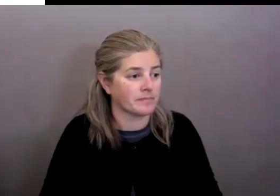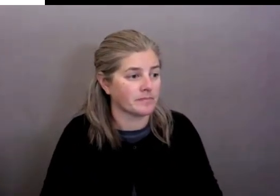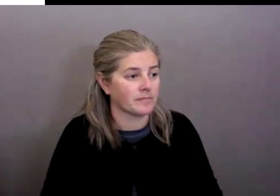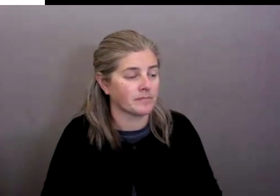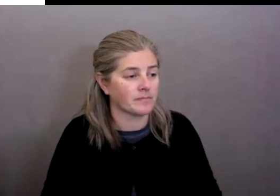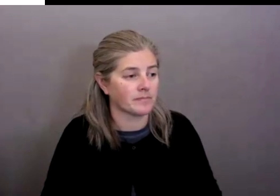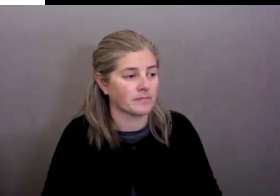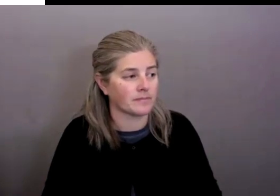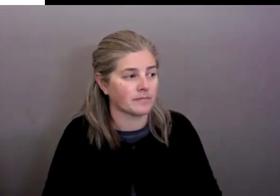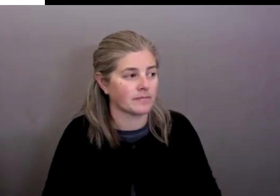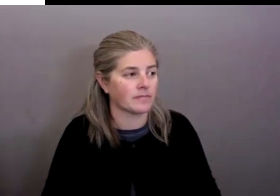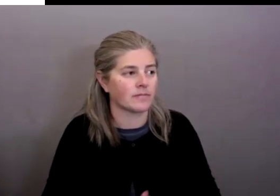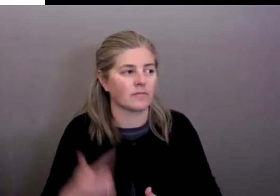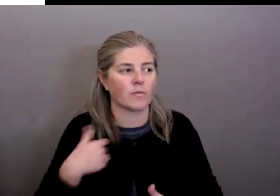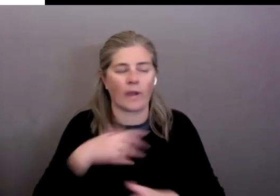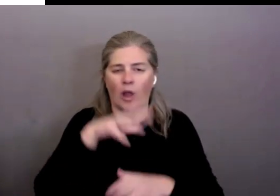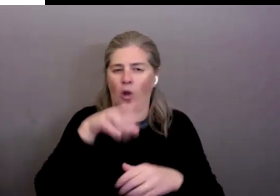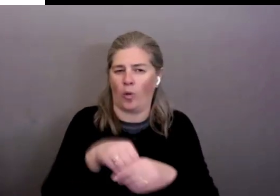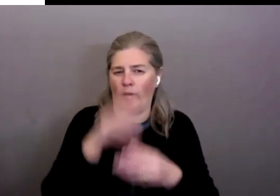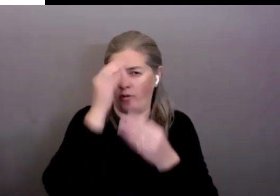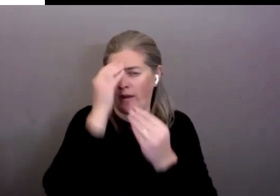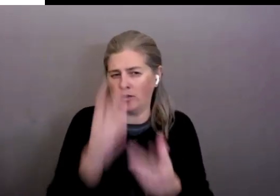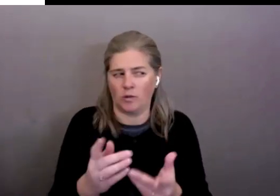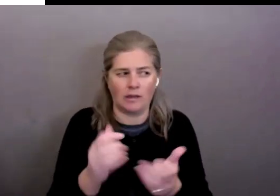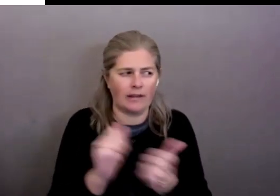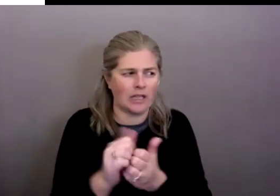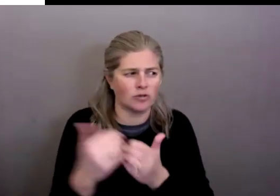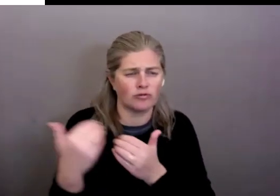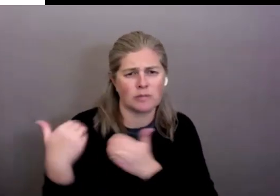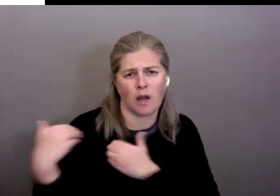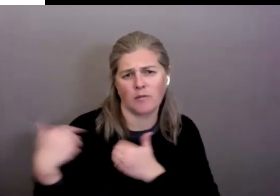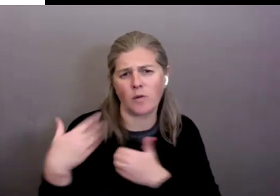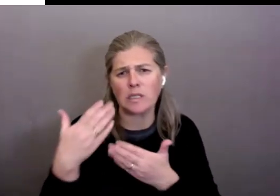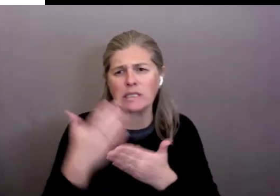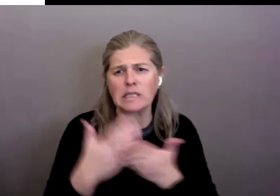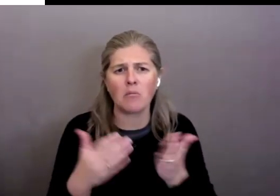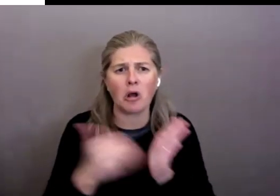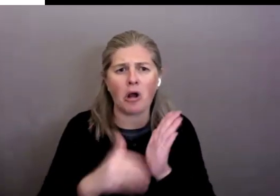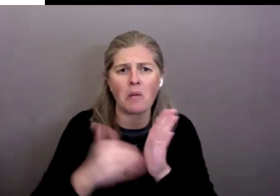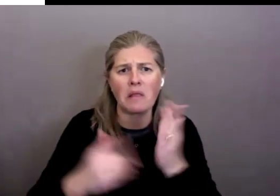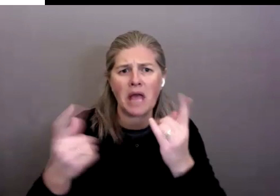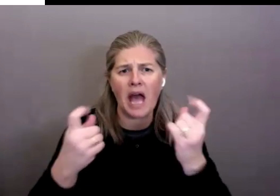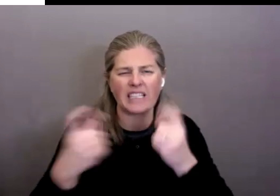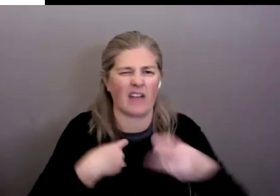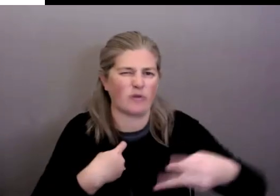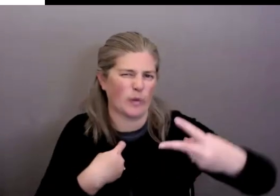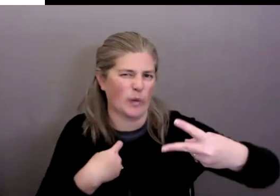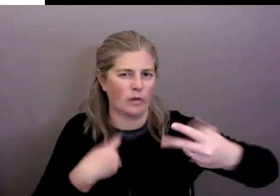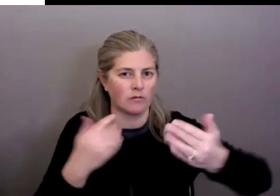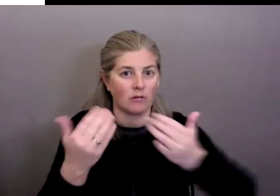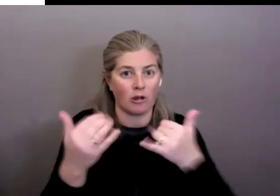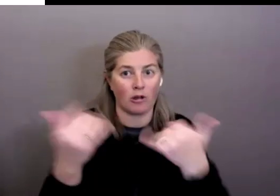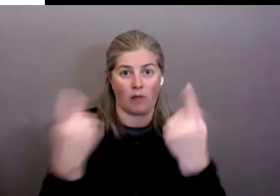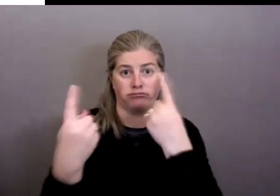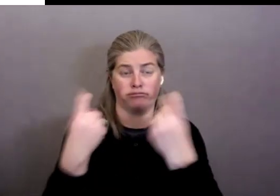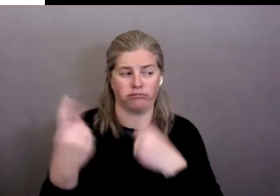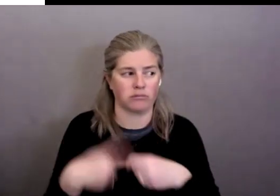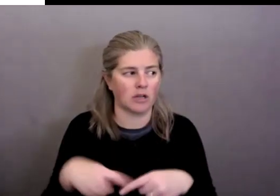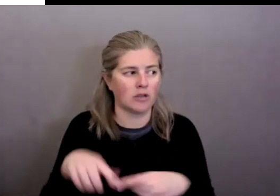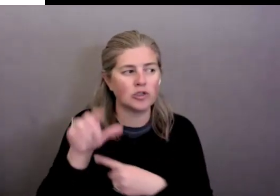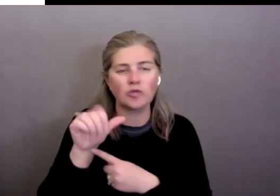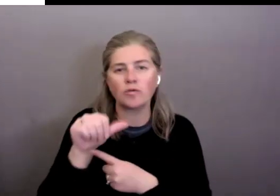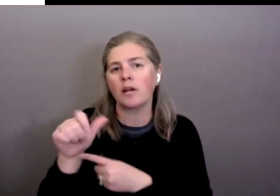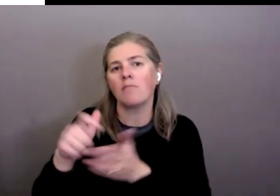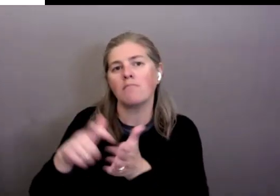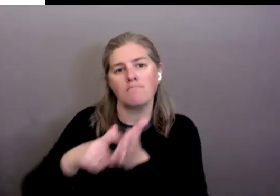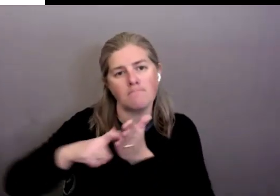We include information in this guidance that is responsive to some frequently asked questions we've gotten. Here are two. AAAs must receive prior approval